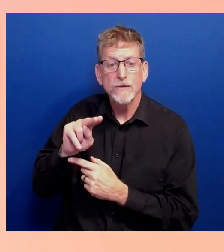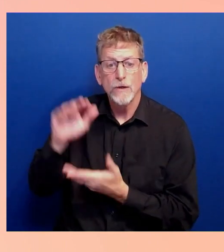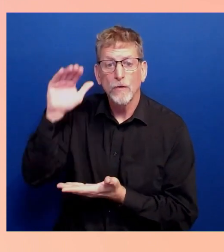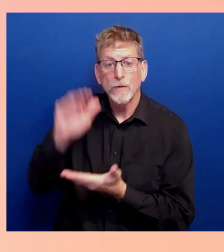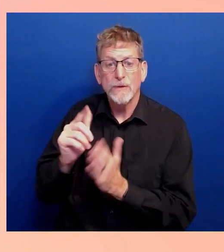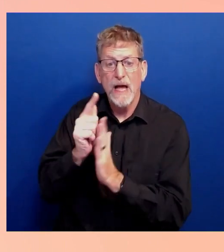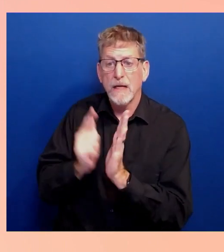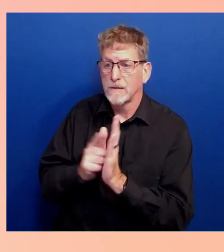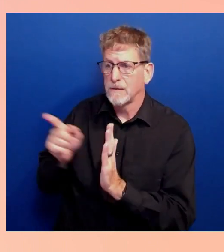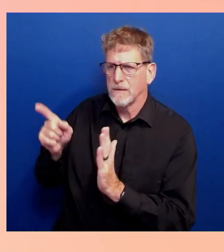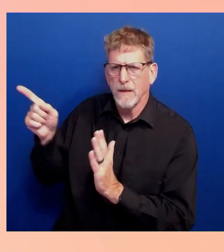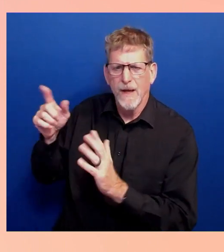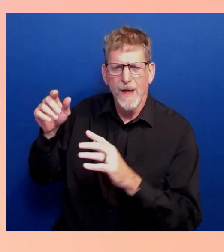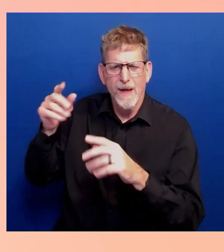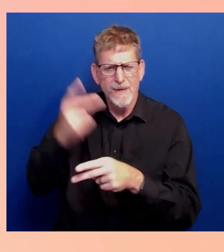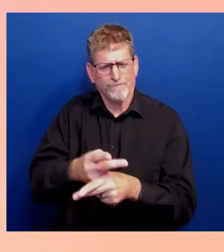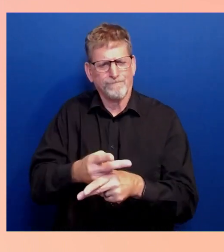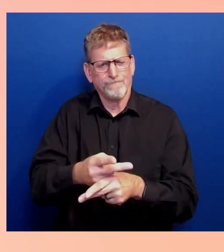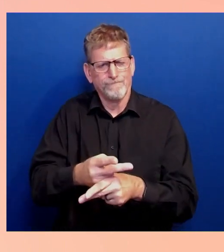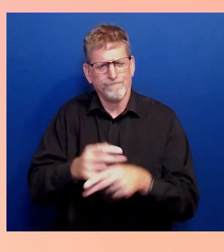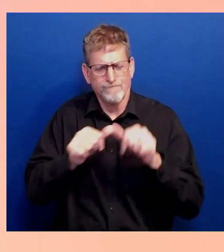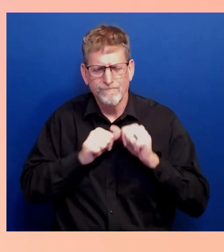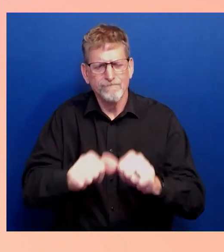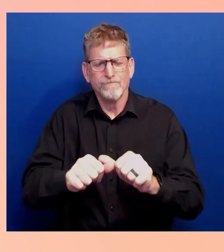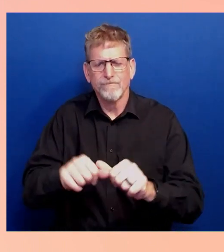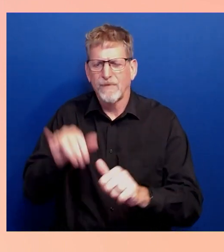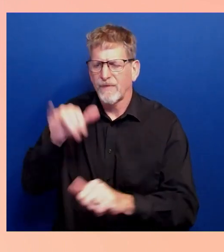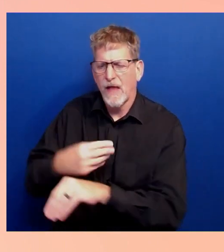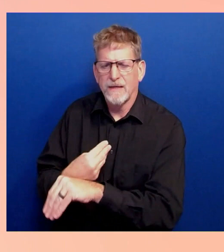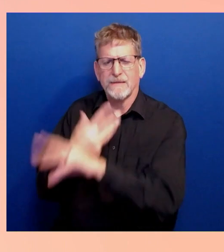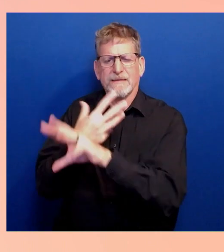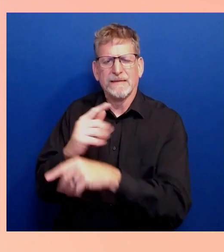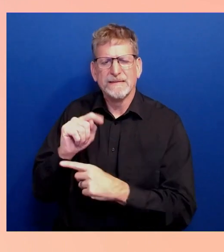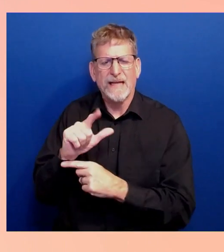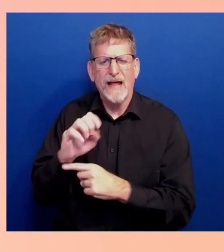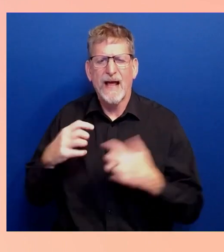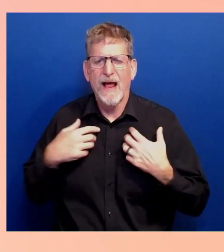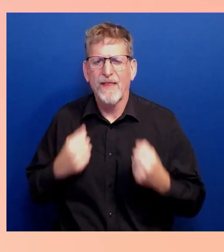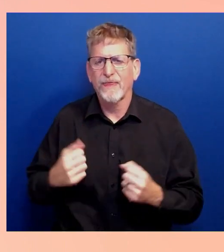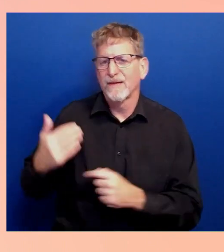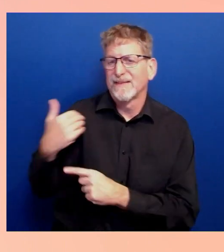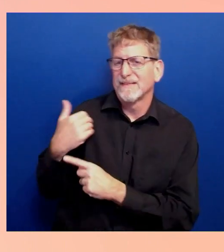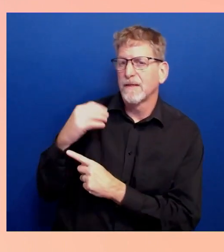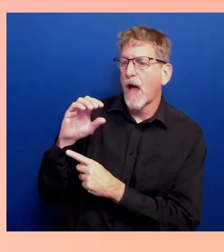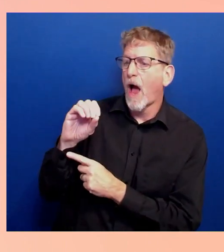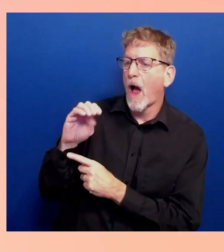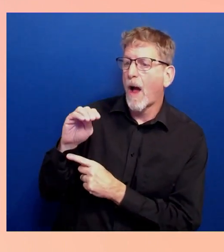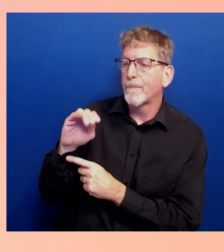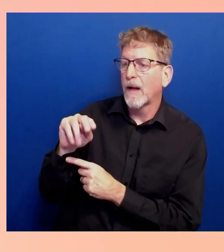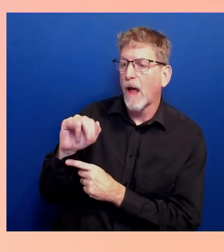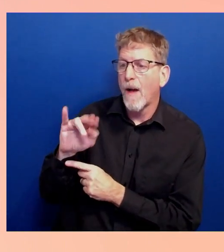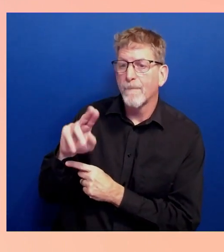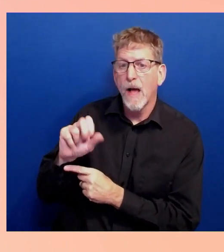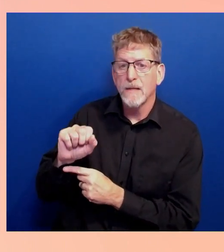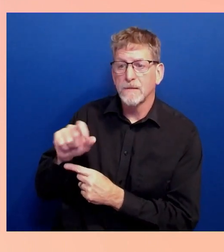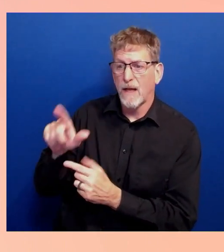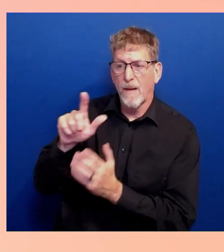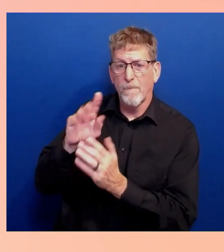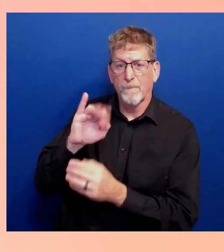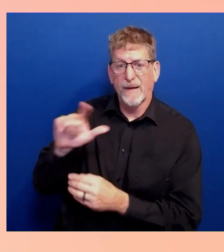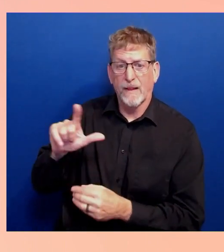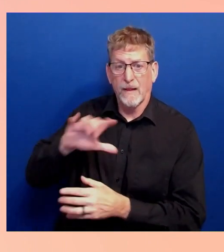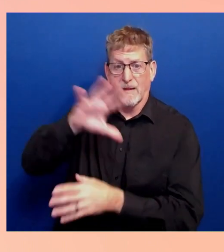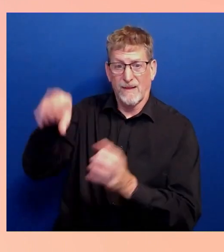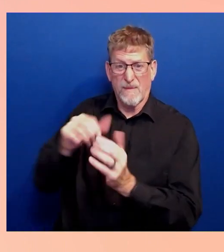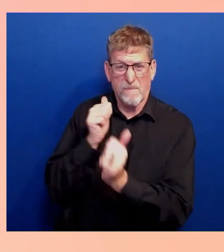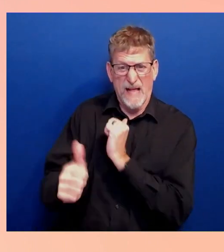that passed in December. And so I love this new world of being able to talk to my doctor online and not having to navigate